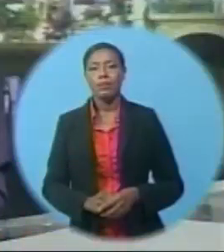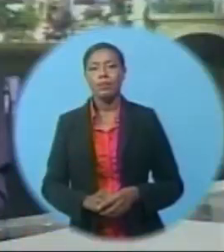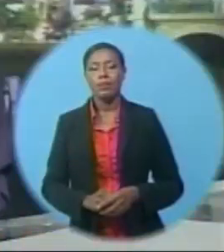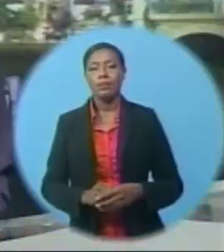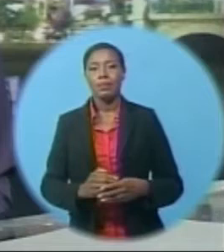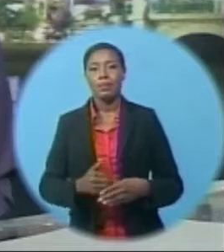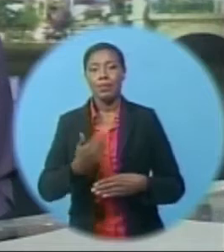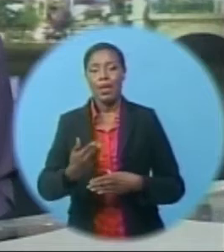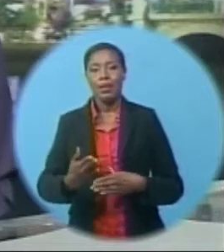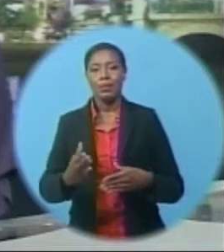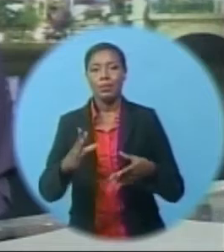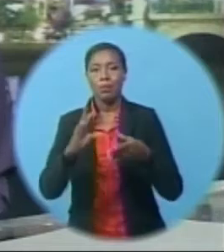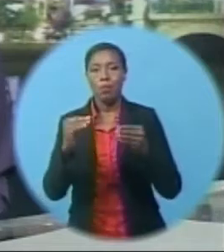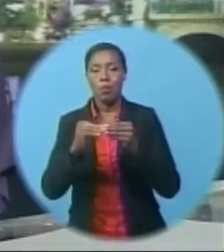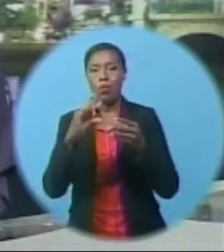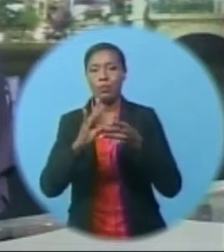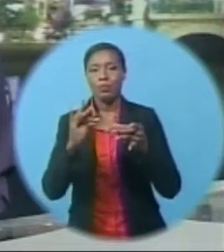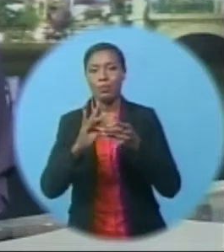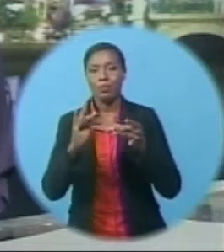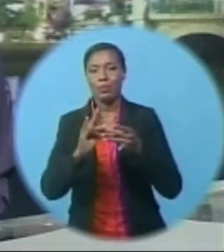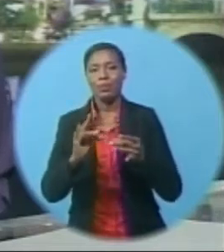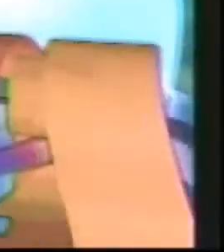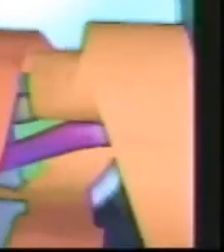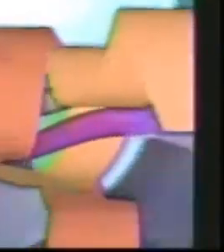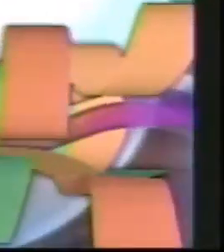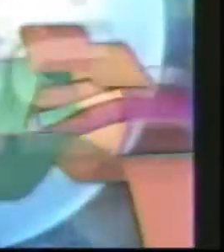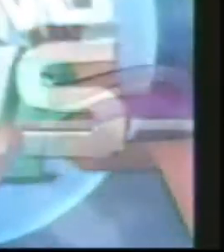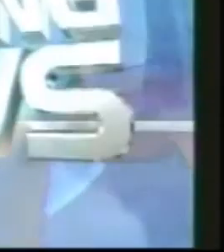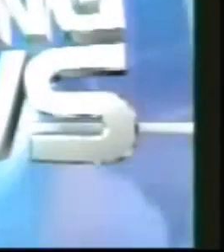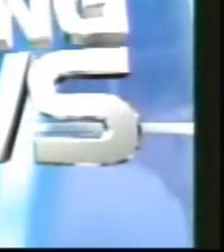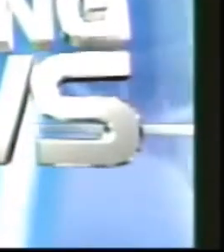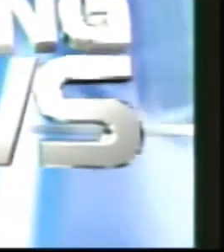We'll have more news after this break. Stay with us.